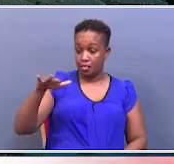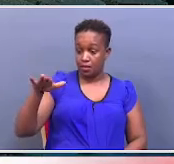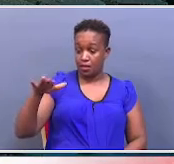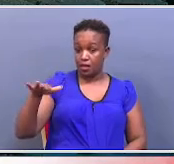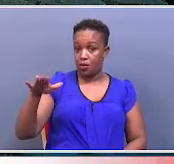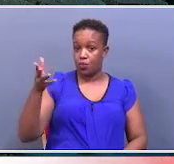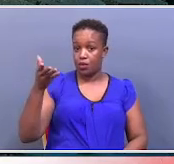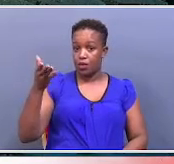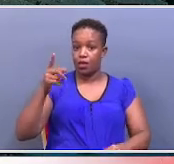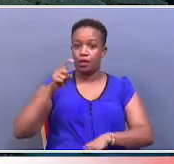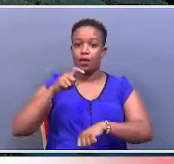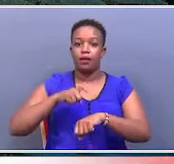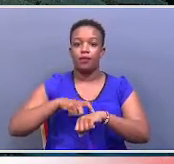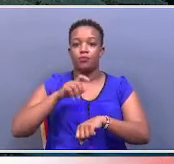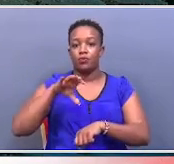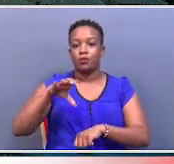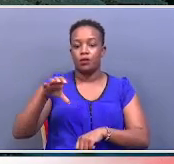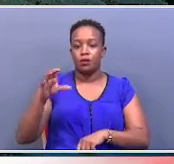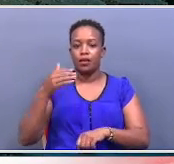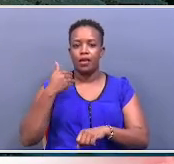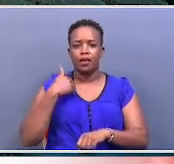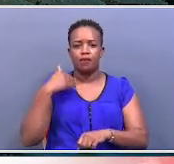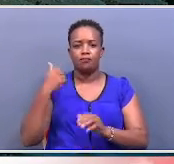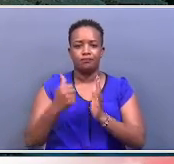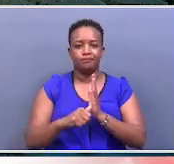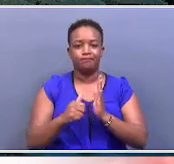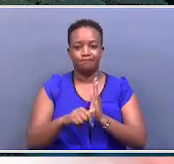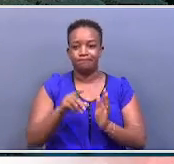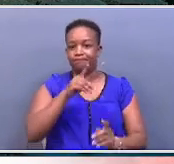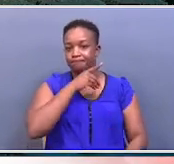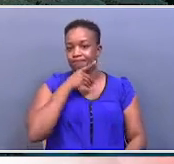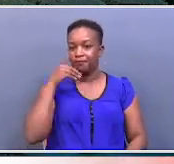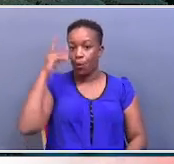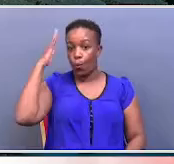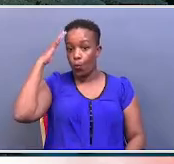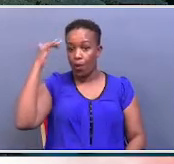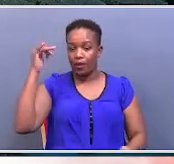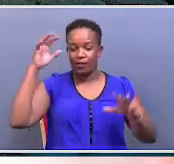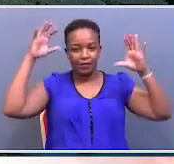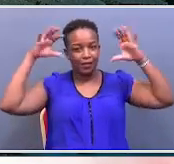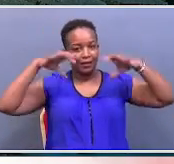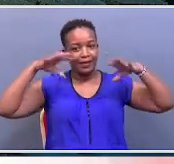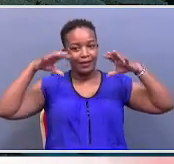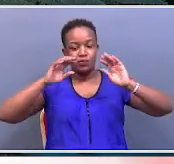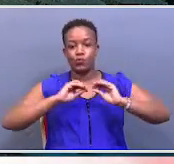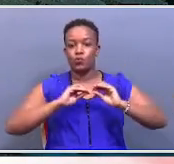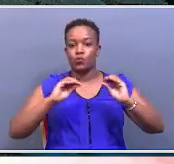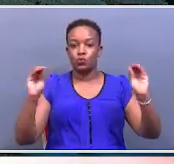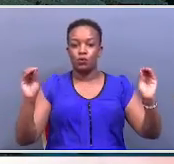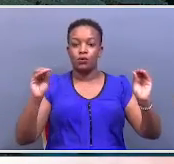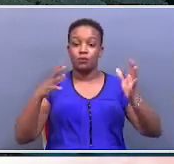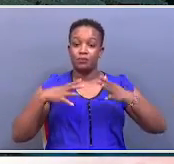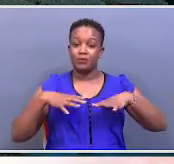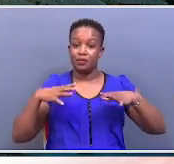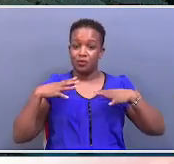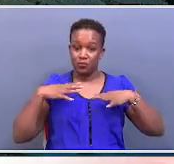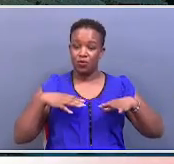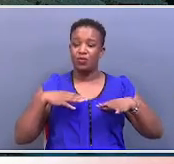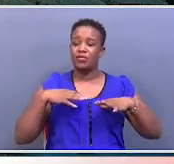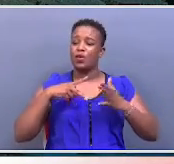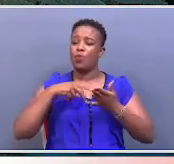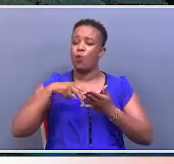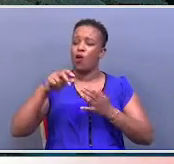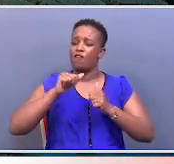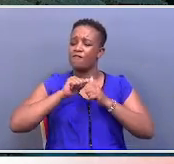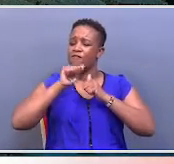experiencing a prolonged drought occasioned by depressed rainfall in the area. This as residents walk for tens of kilometers